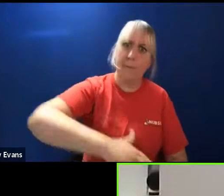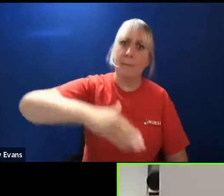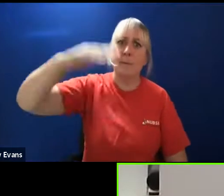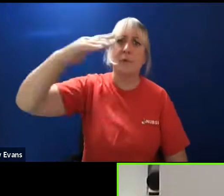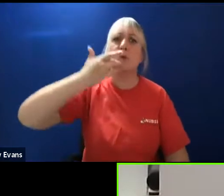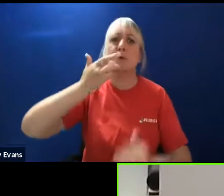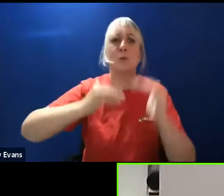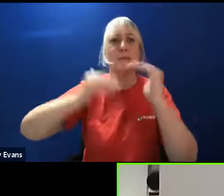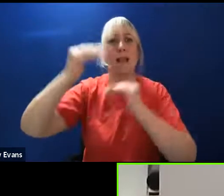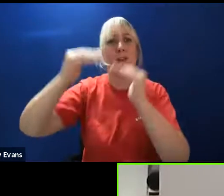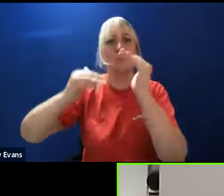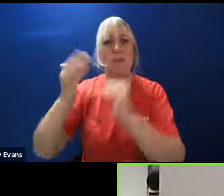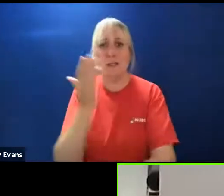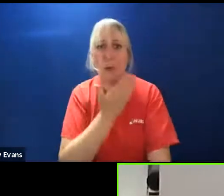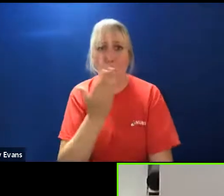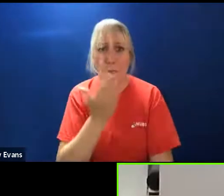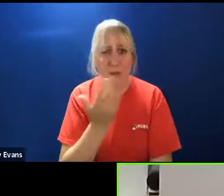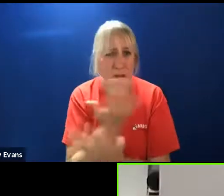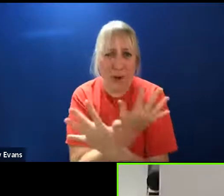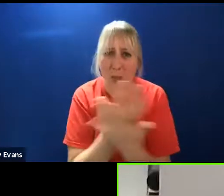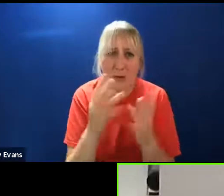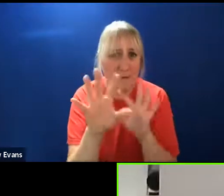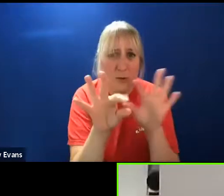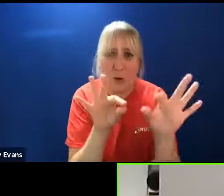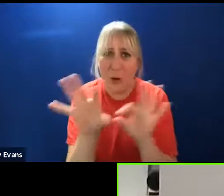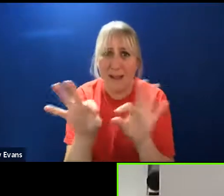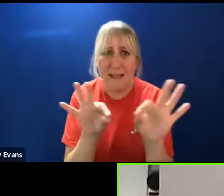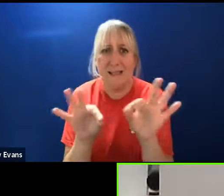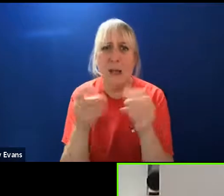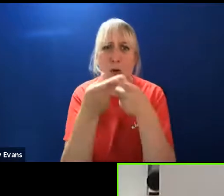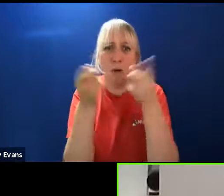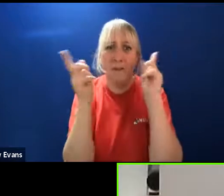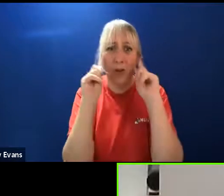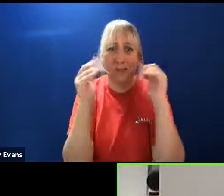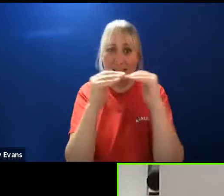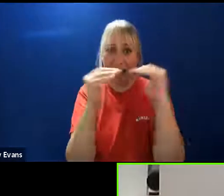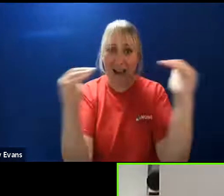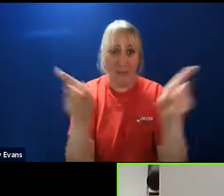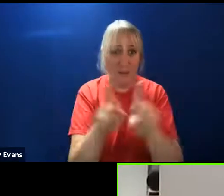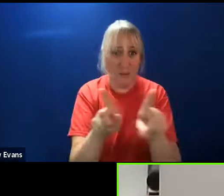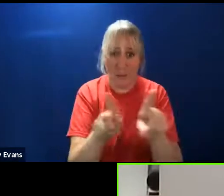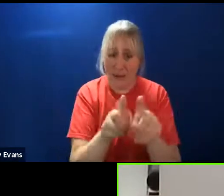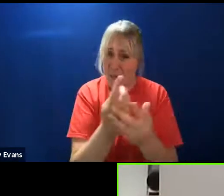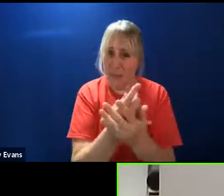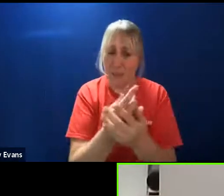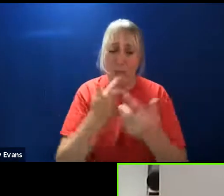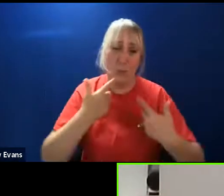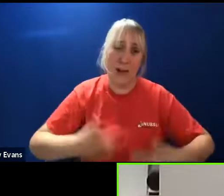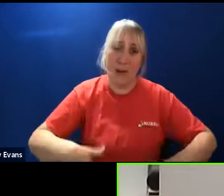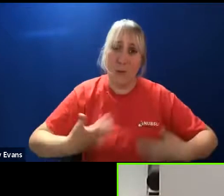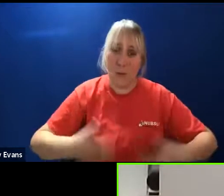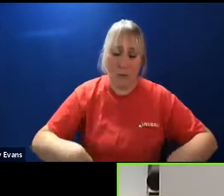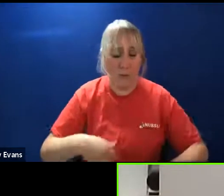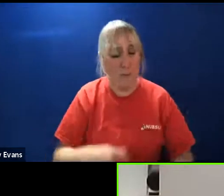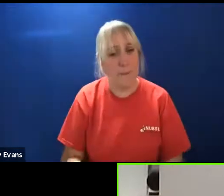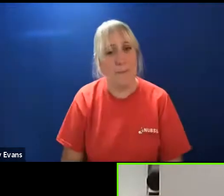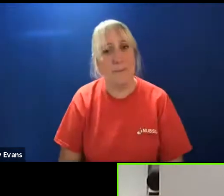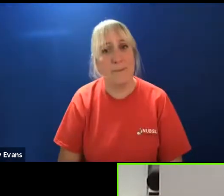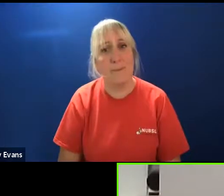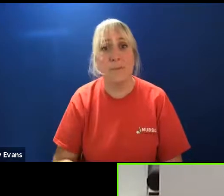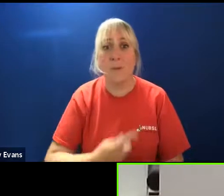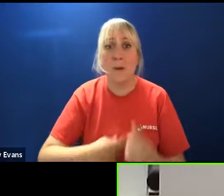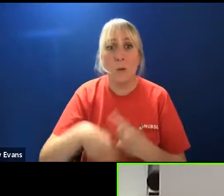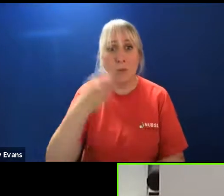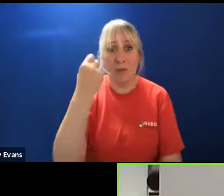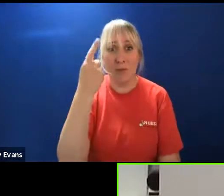of the amazing choices available to Cubans at university level. And one of the things that struck all of us was how highly the arts